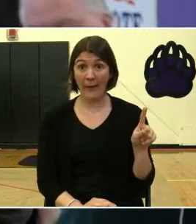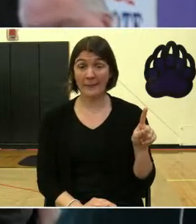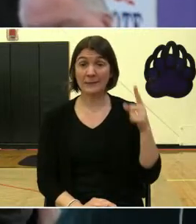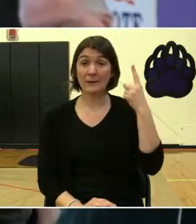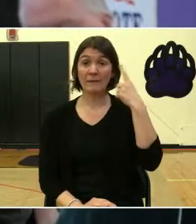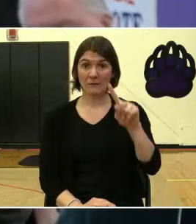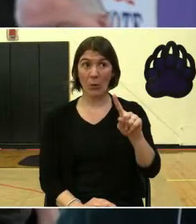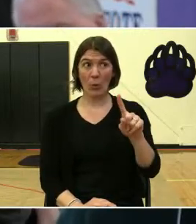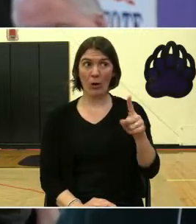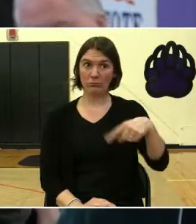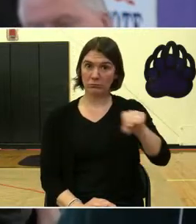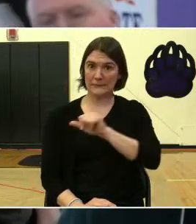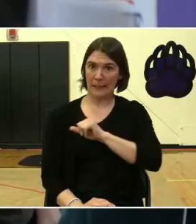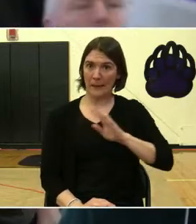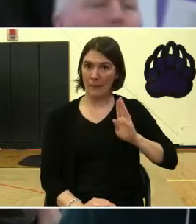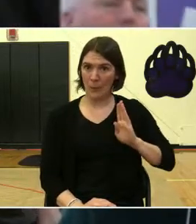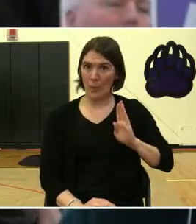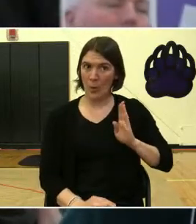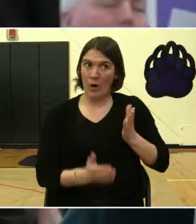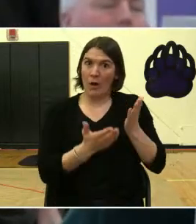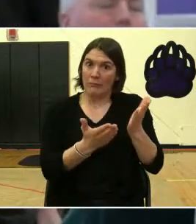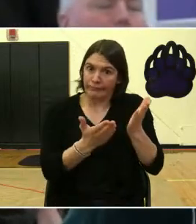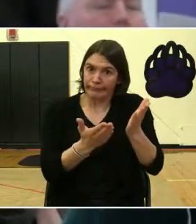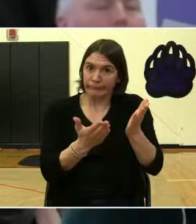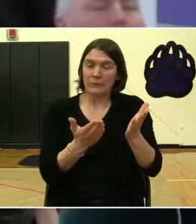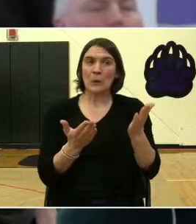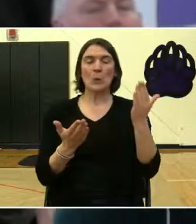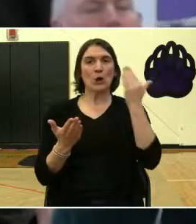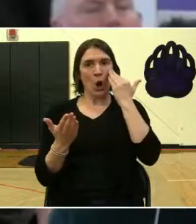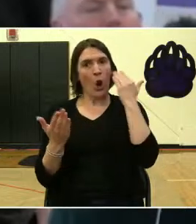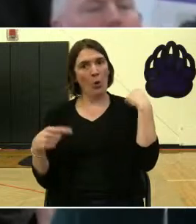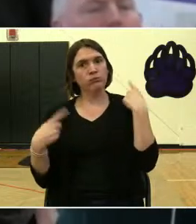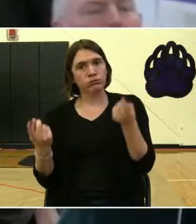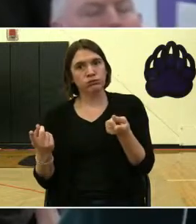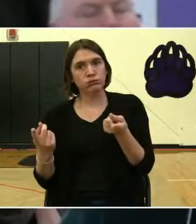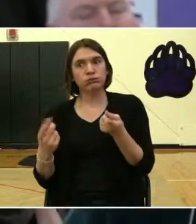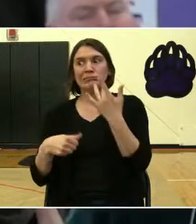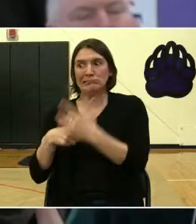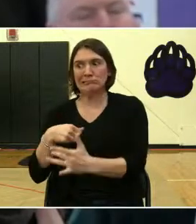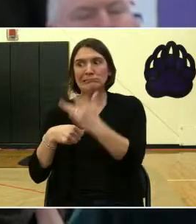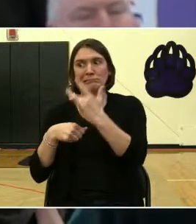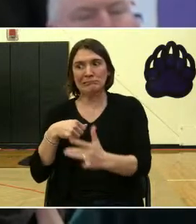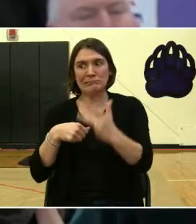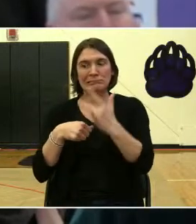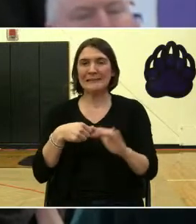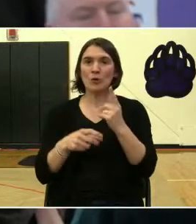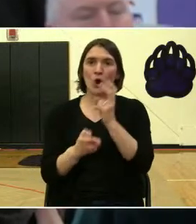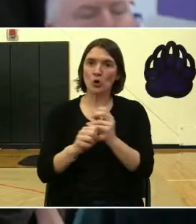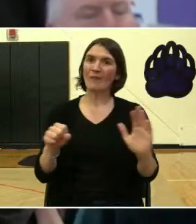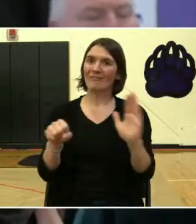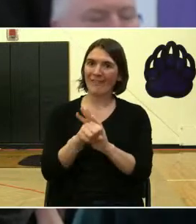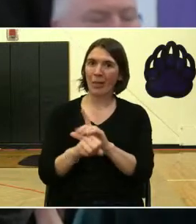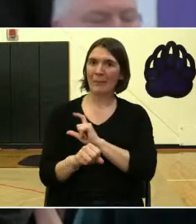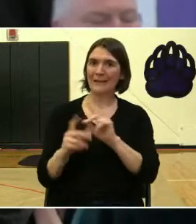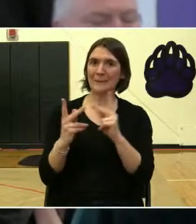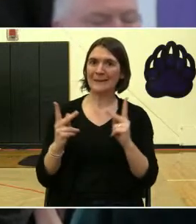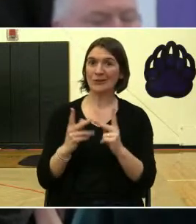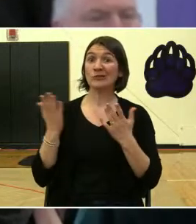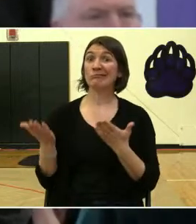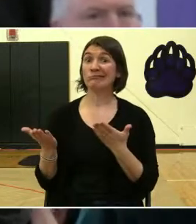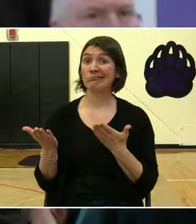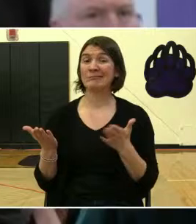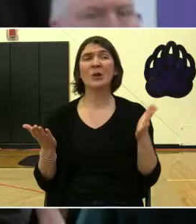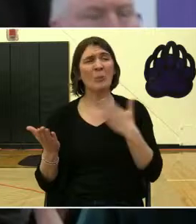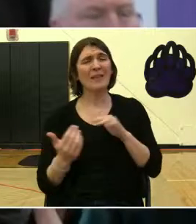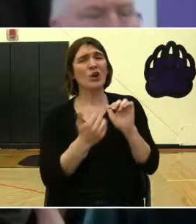for the select board given the Persistence of unfilled positions to to address